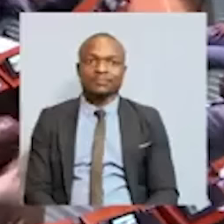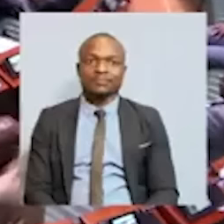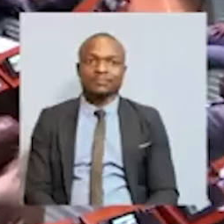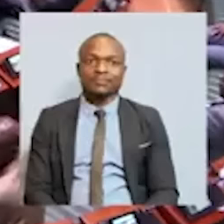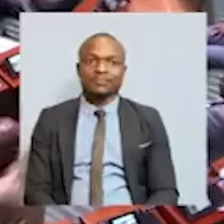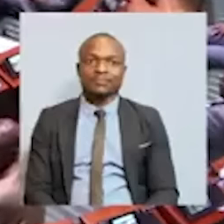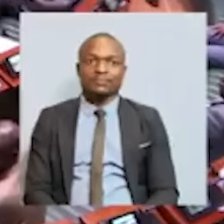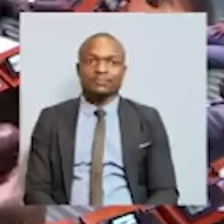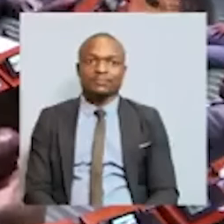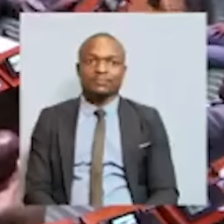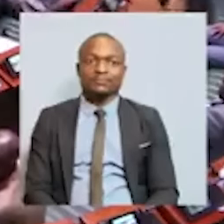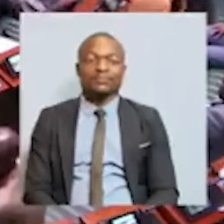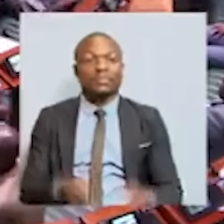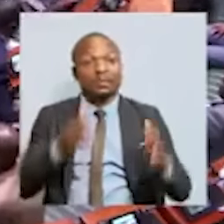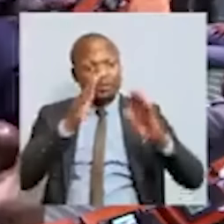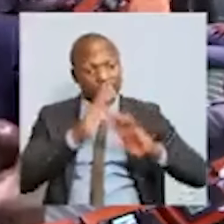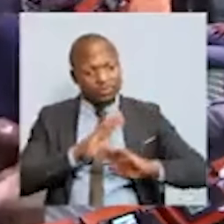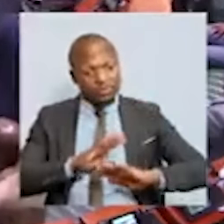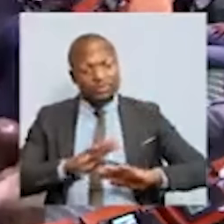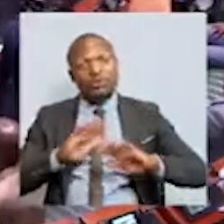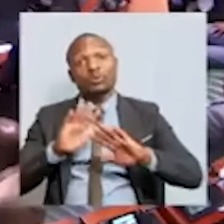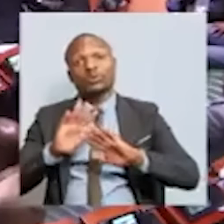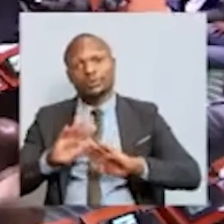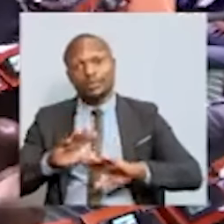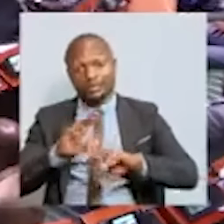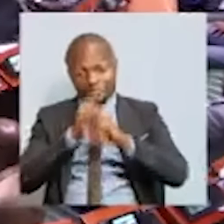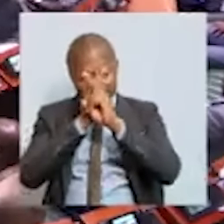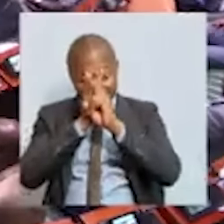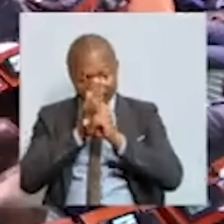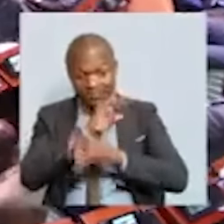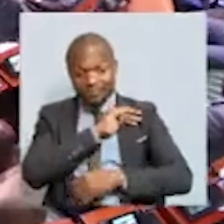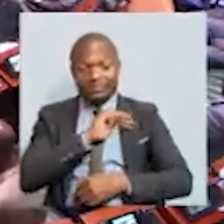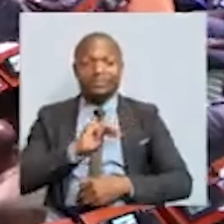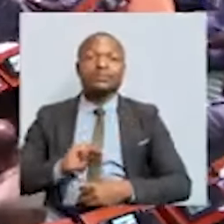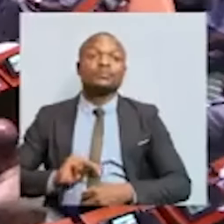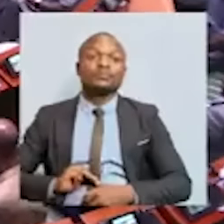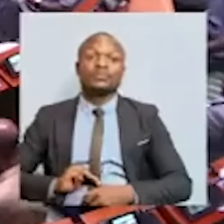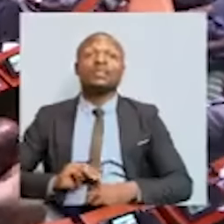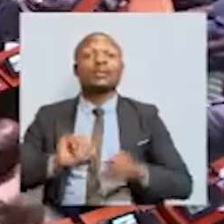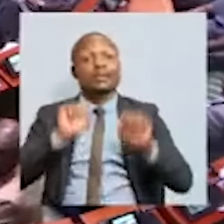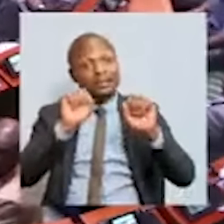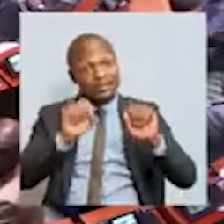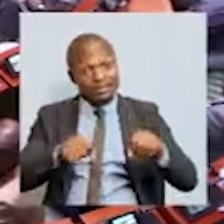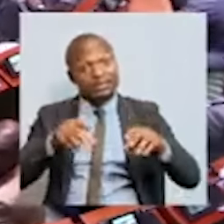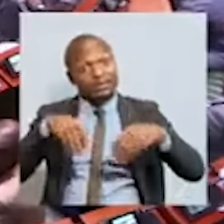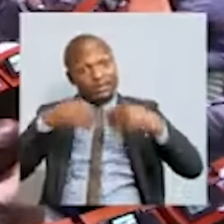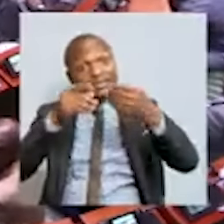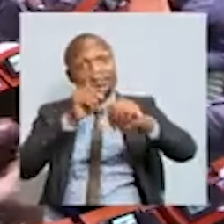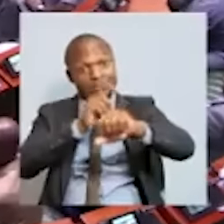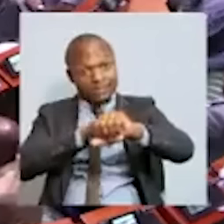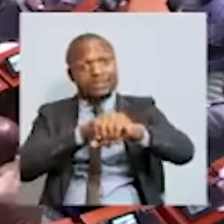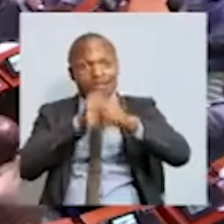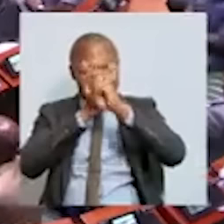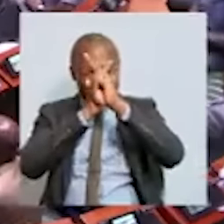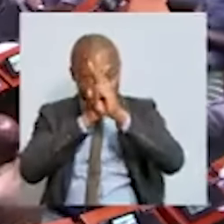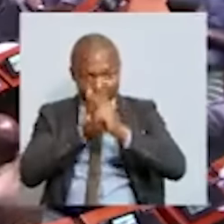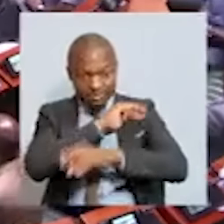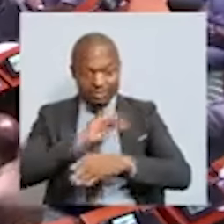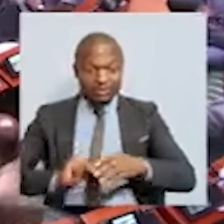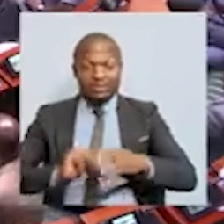comment. Order, honorable members. Order. Can we give chance to the honorable member to render